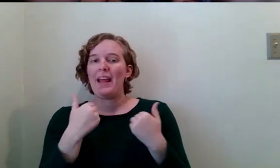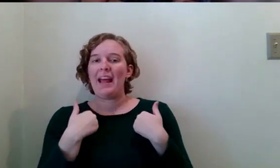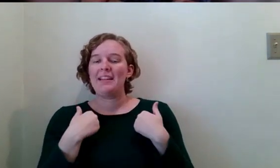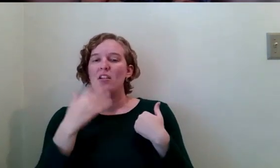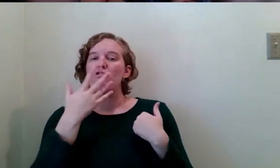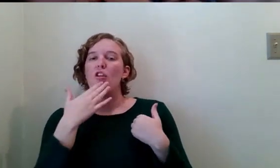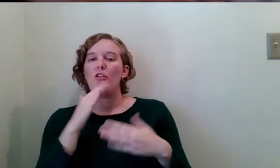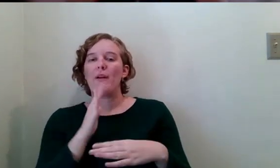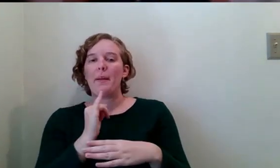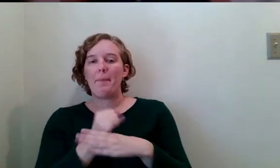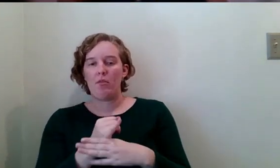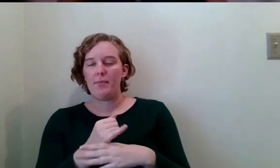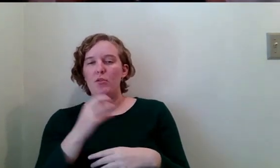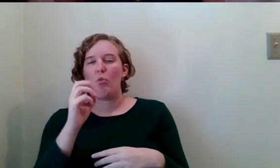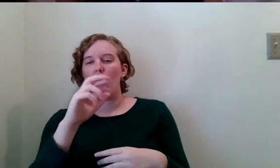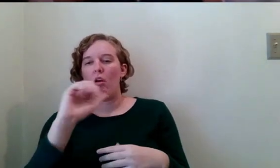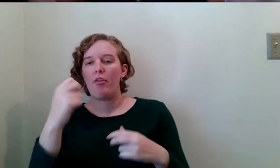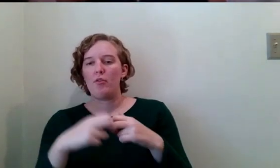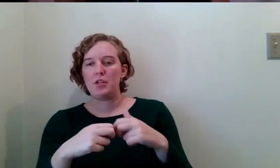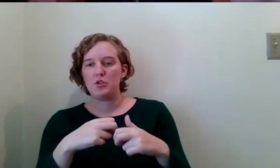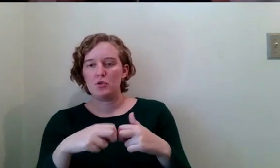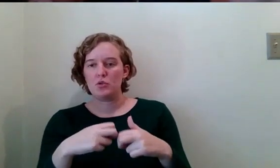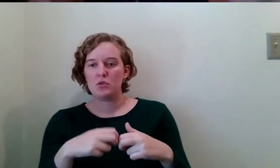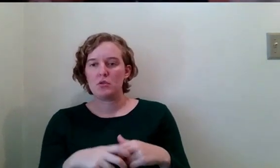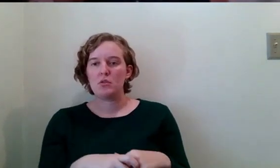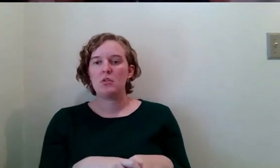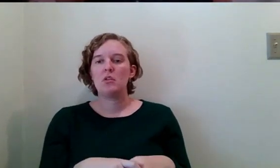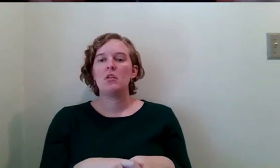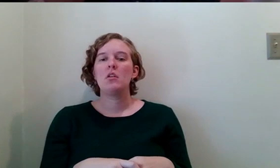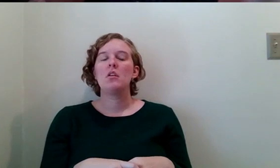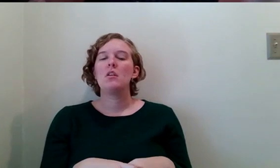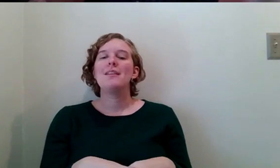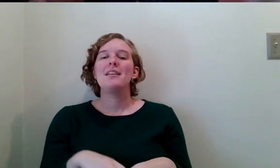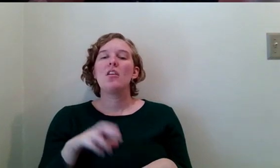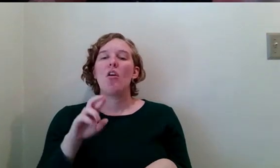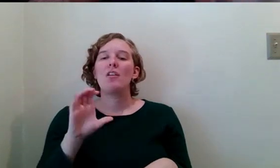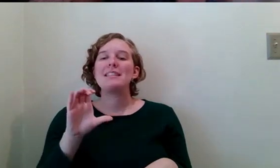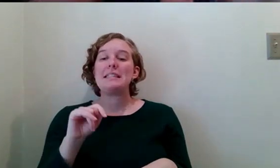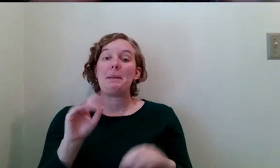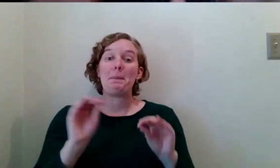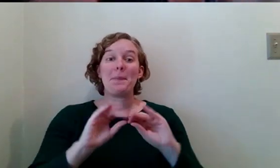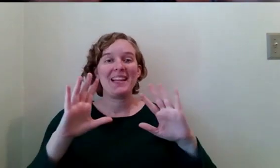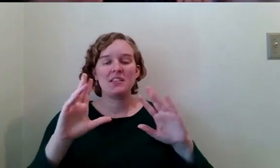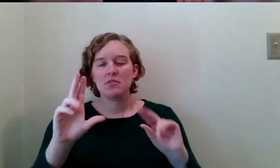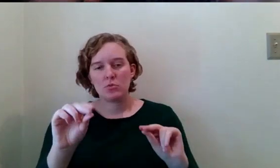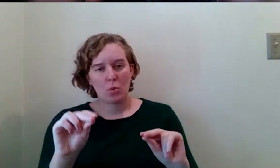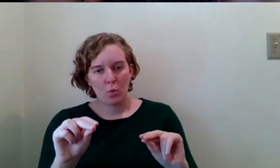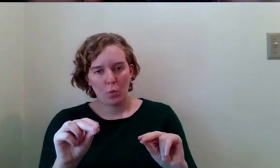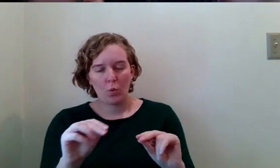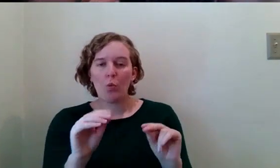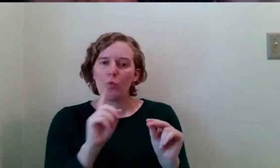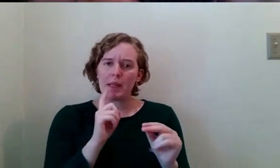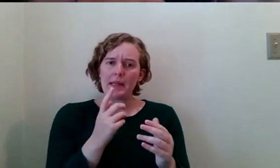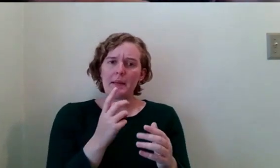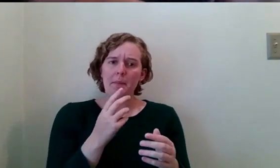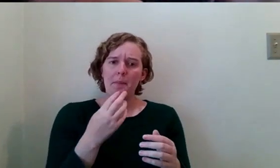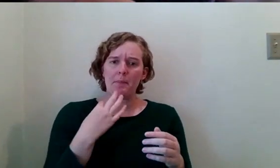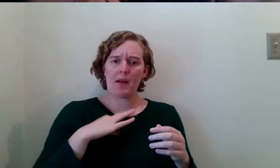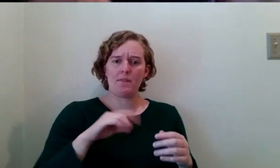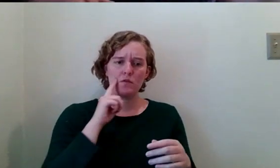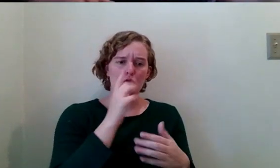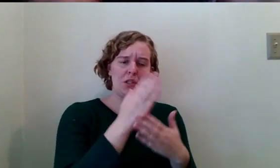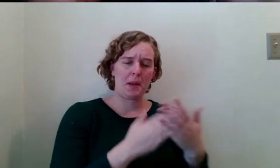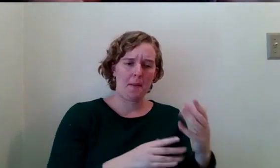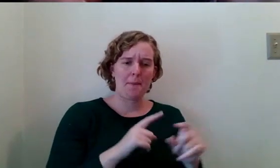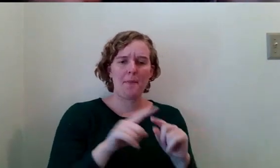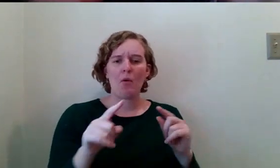other issues like that. So RCTs are not magic. They're not a silver bullet. They're really useful for some things, but when you want